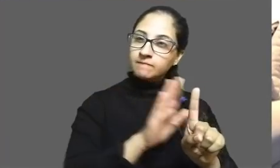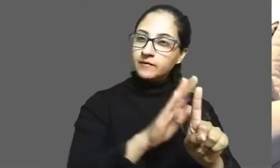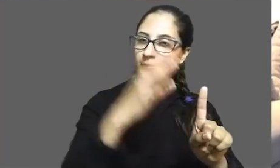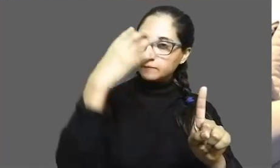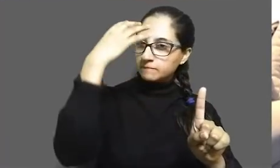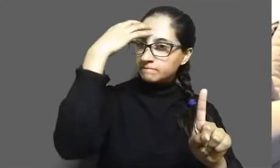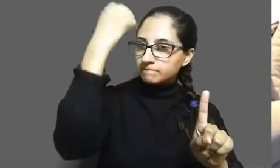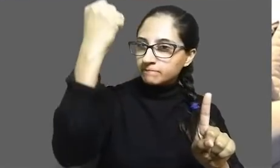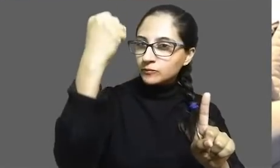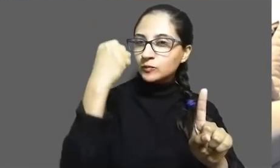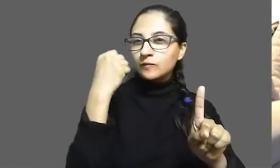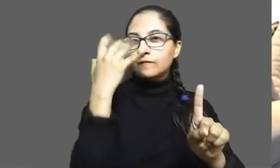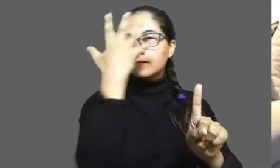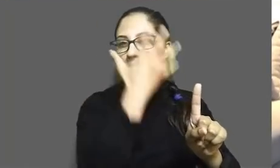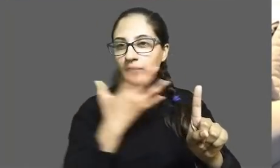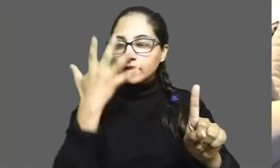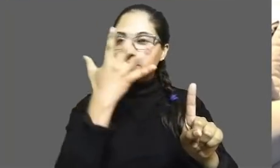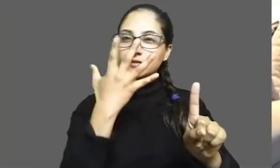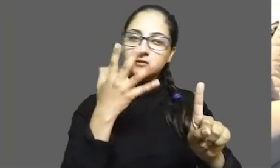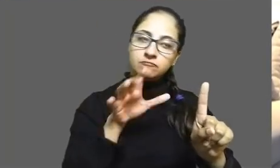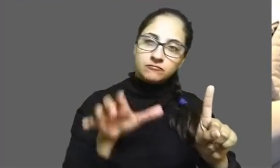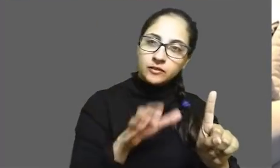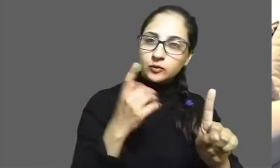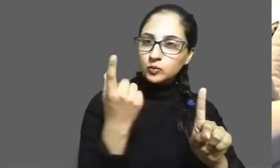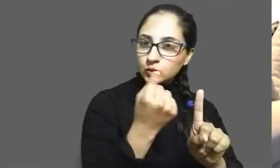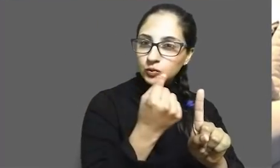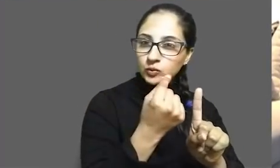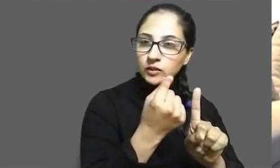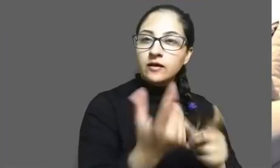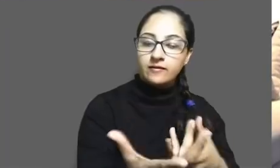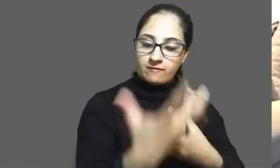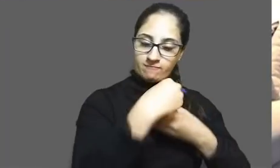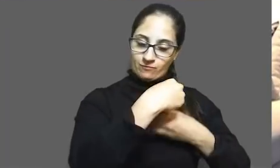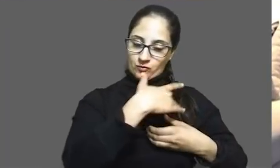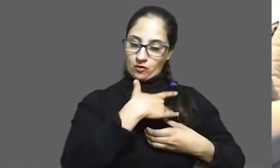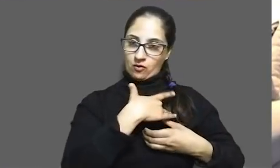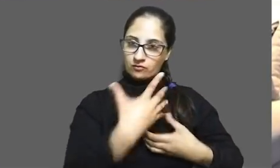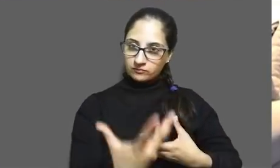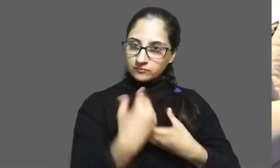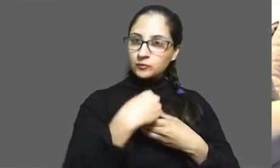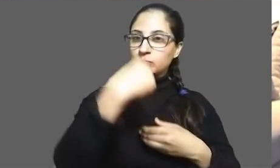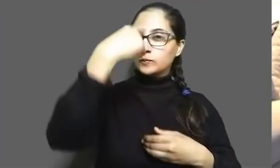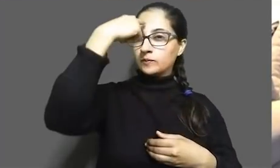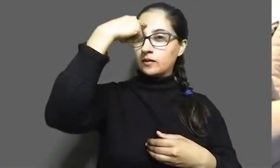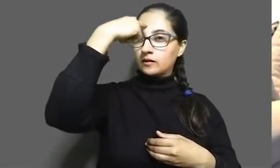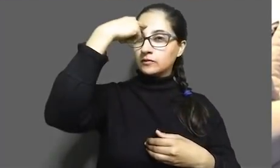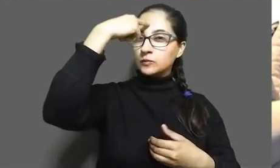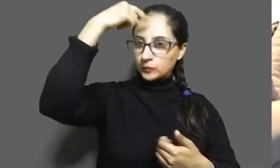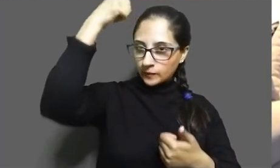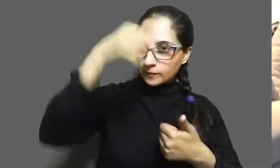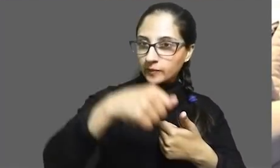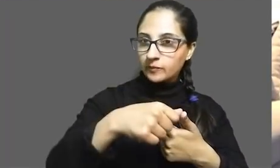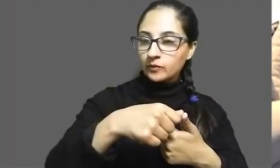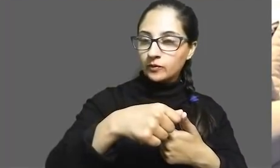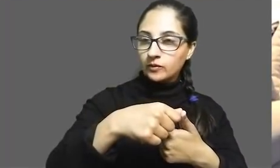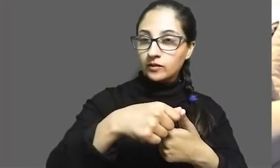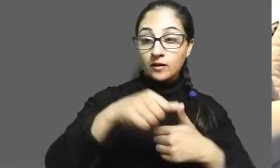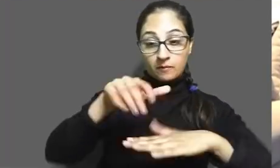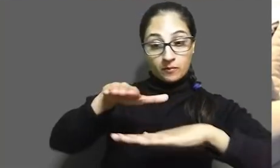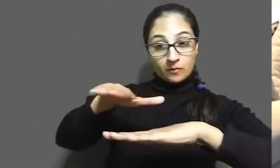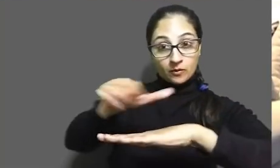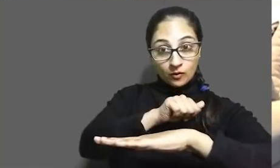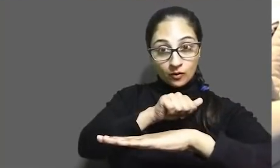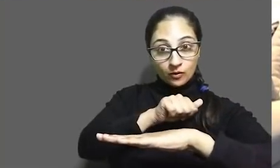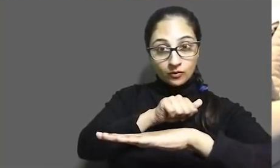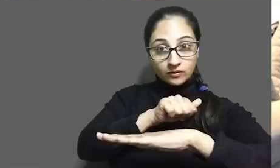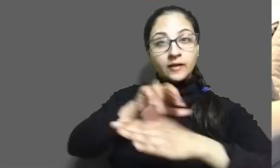person that we are remembering. But when we call someone, there is an underlying connotation